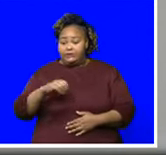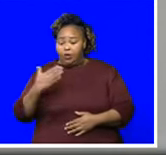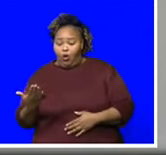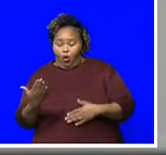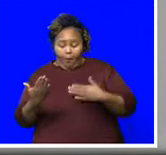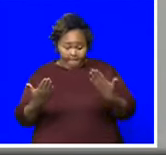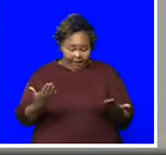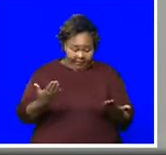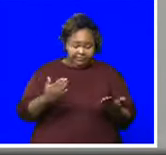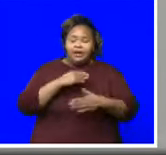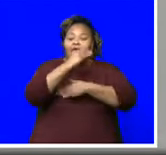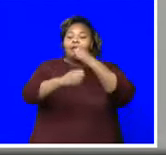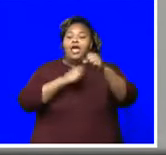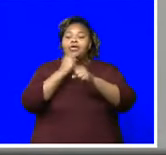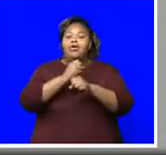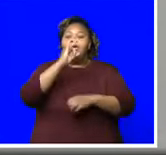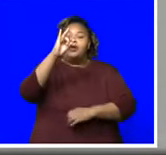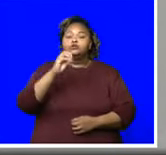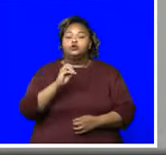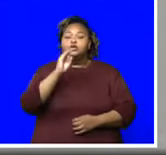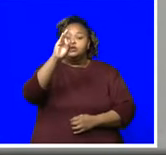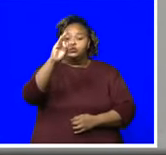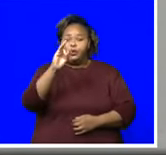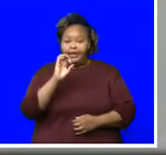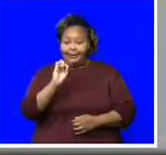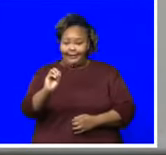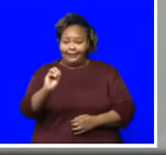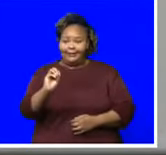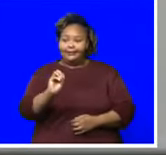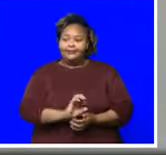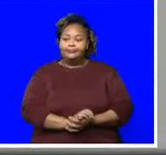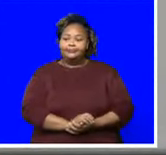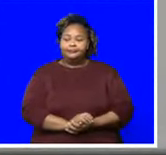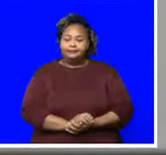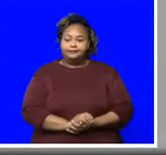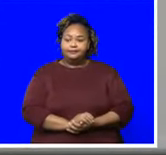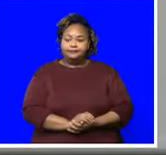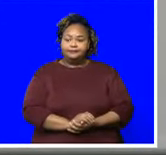luhlolo ngeminyaka wa 2020 kodwa